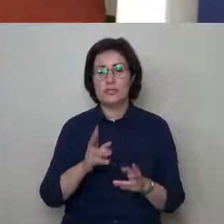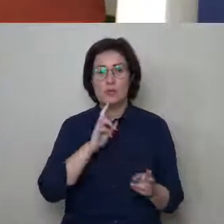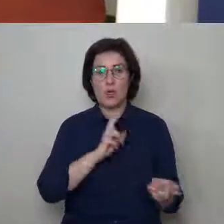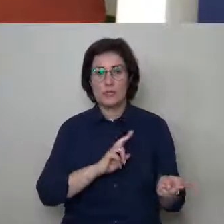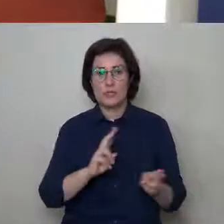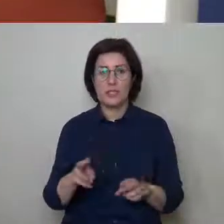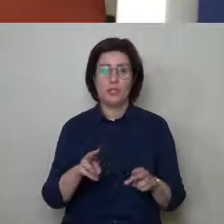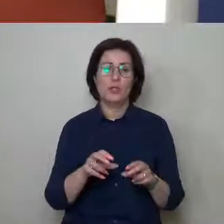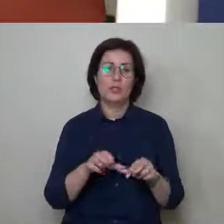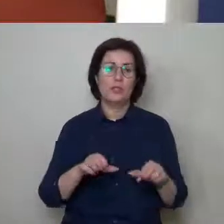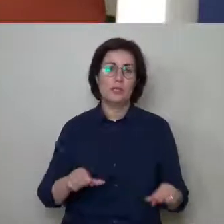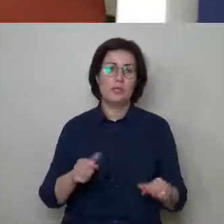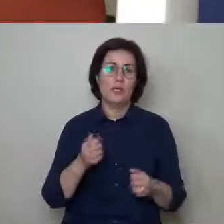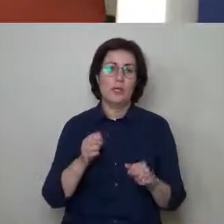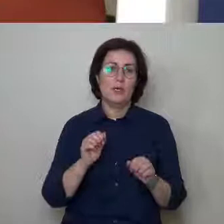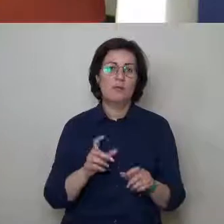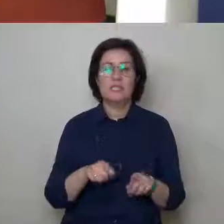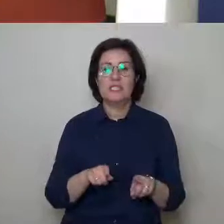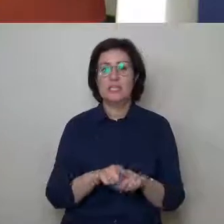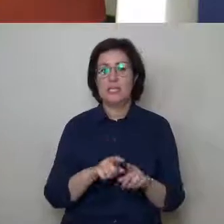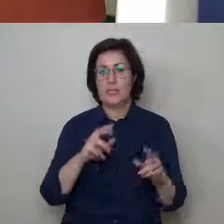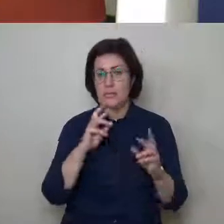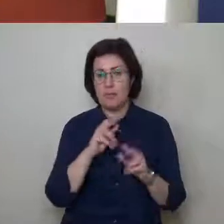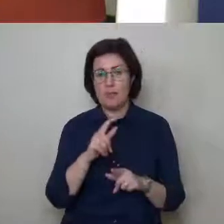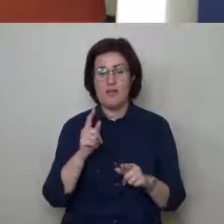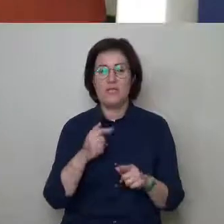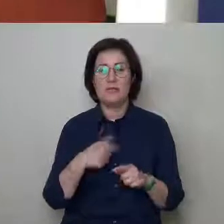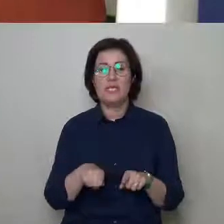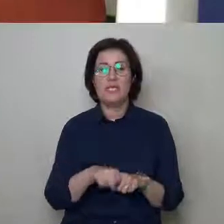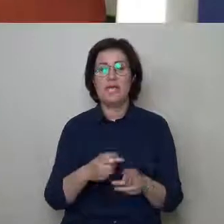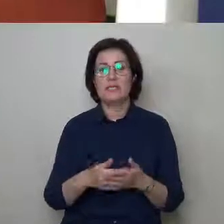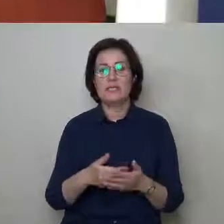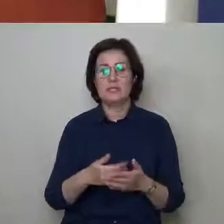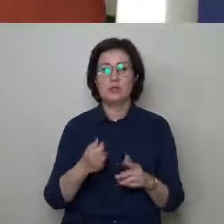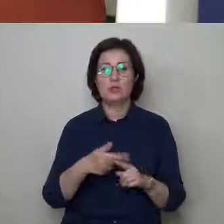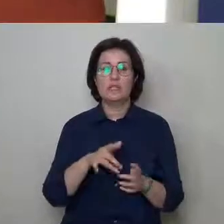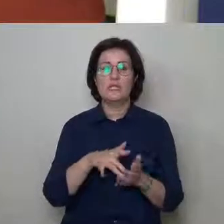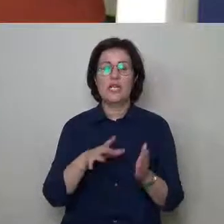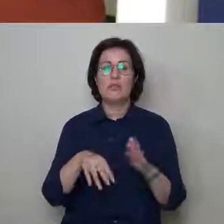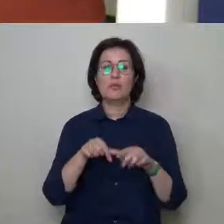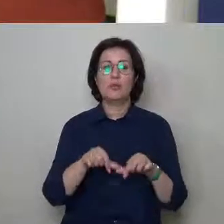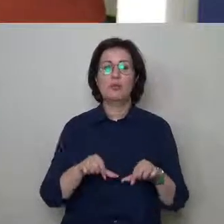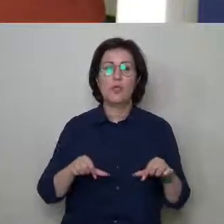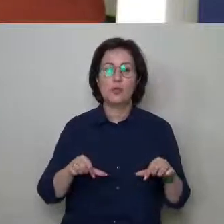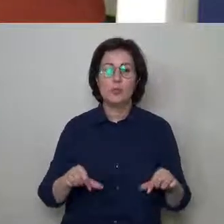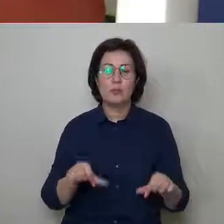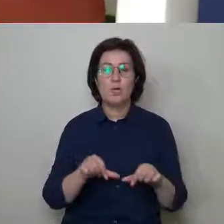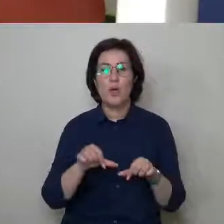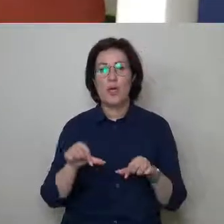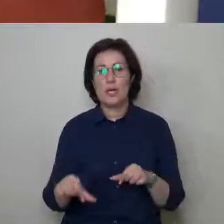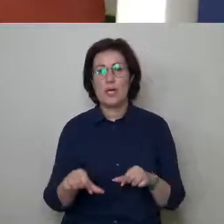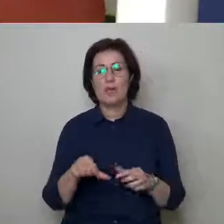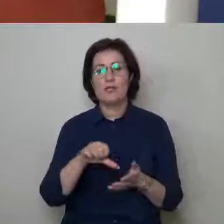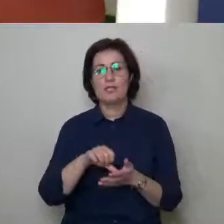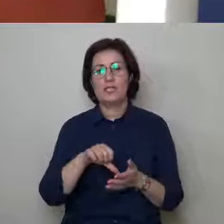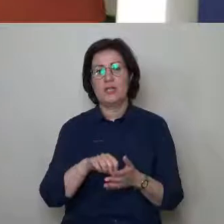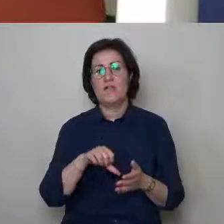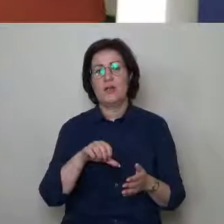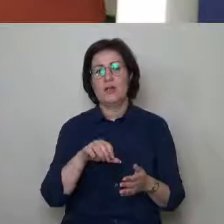when we get back to the system of complaints, perhaps it would not be correct that the CEC